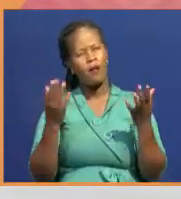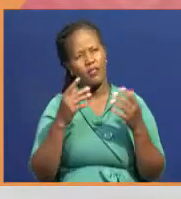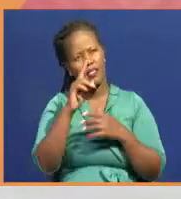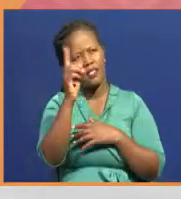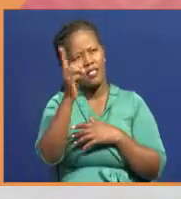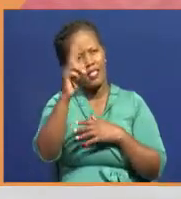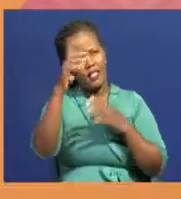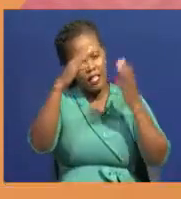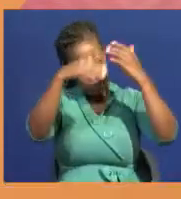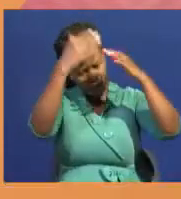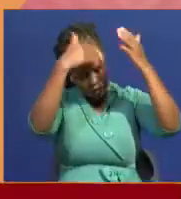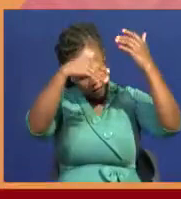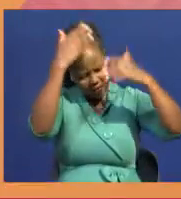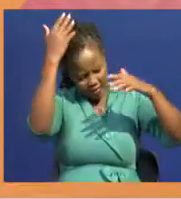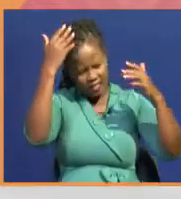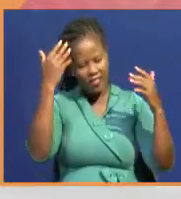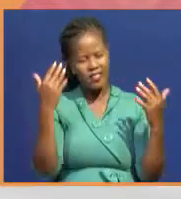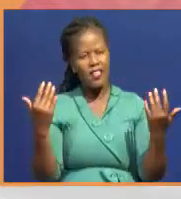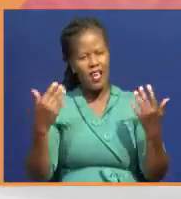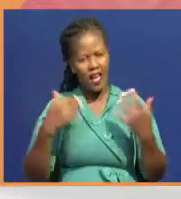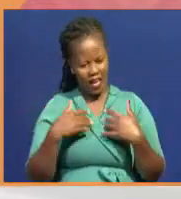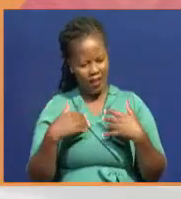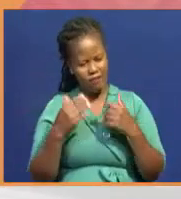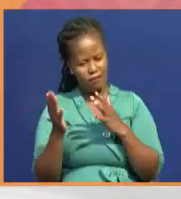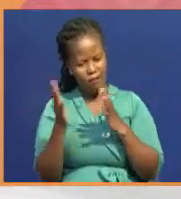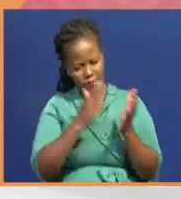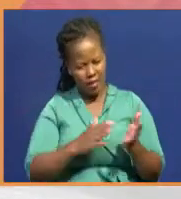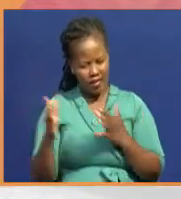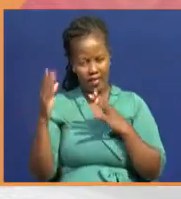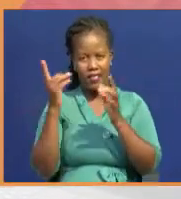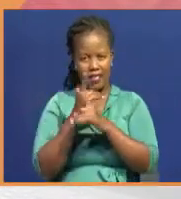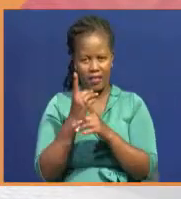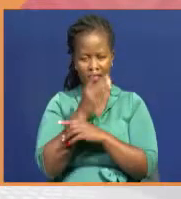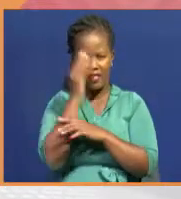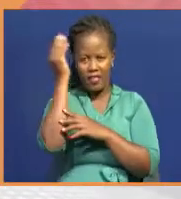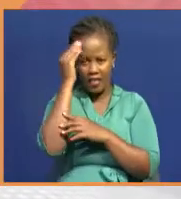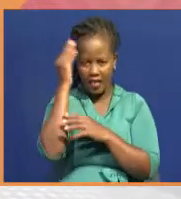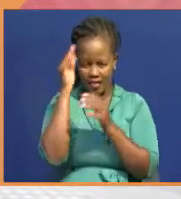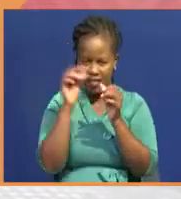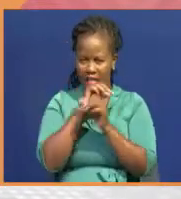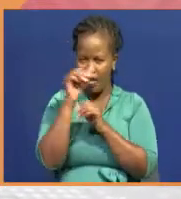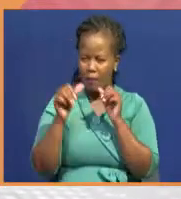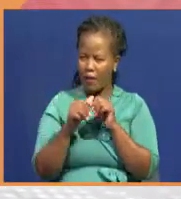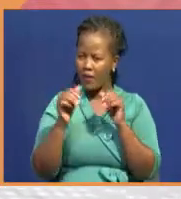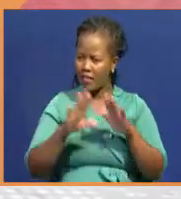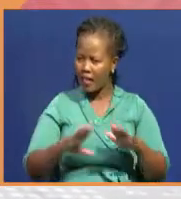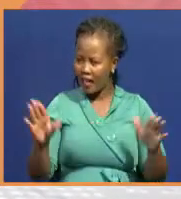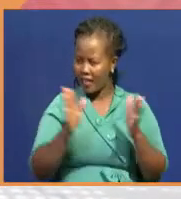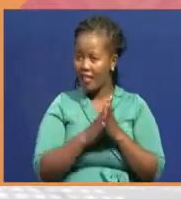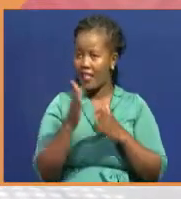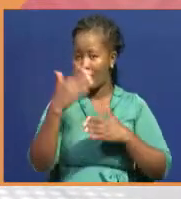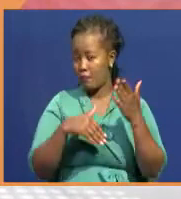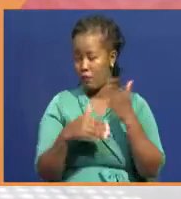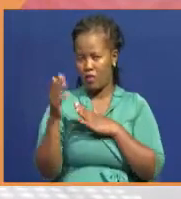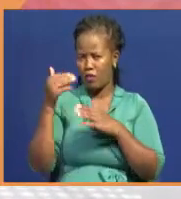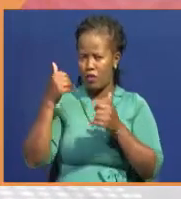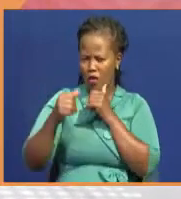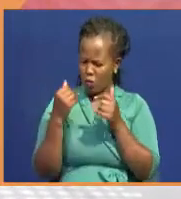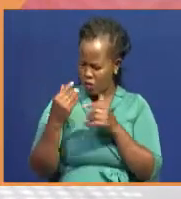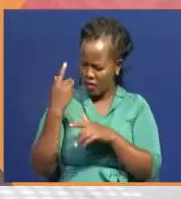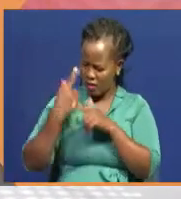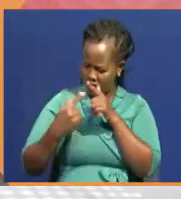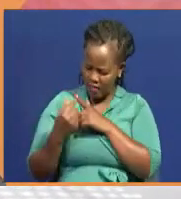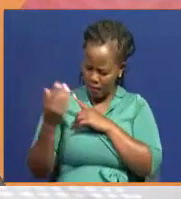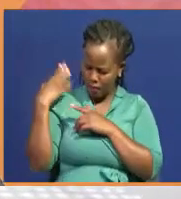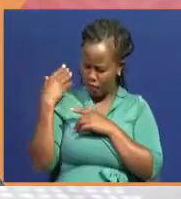of Nairobi has designed and crafted courses touching on the real estate, something that we have not seen in a number of years. Kindly tell us